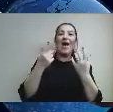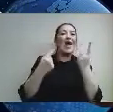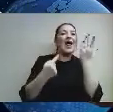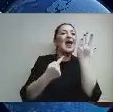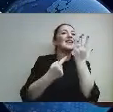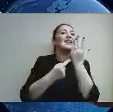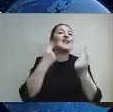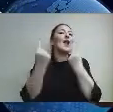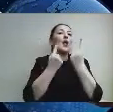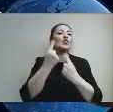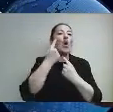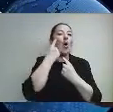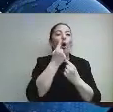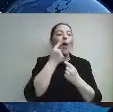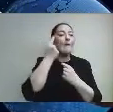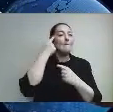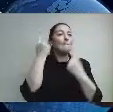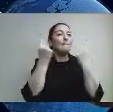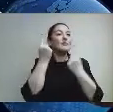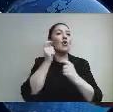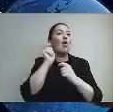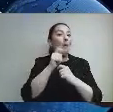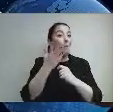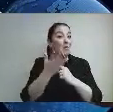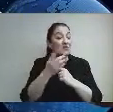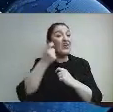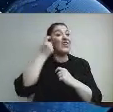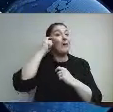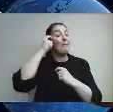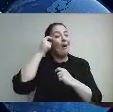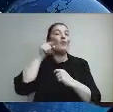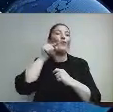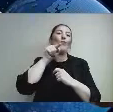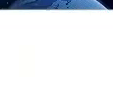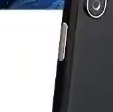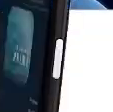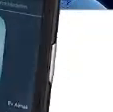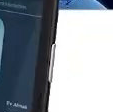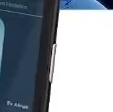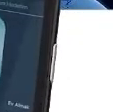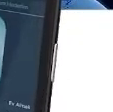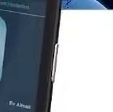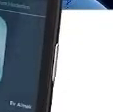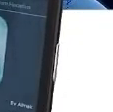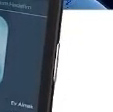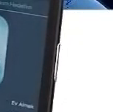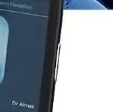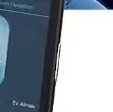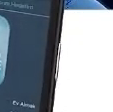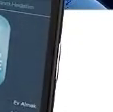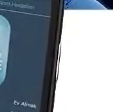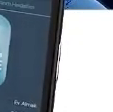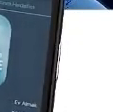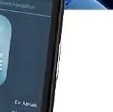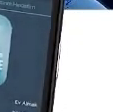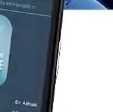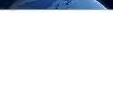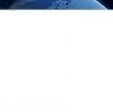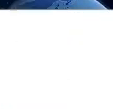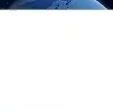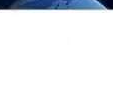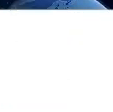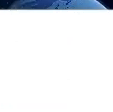that with our own initiative. I think there's no doubt about the importance of